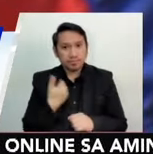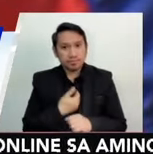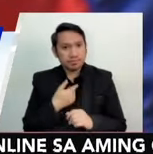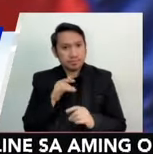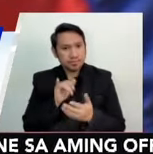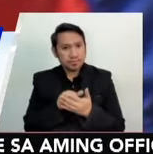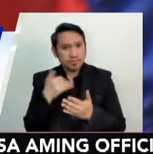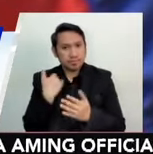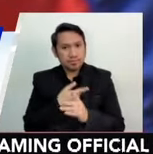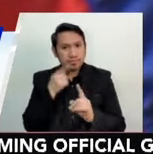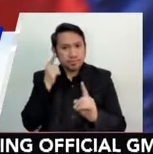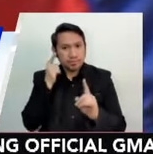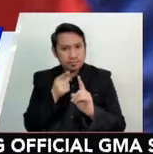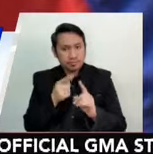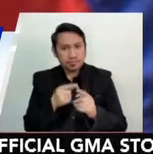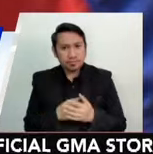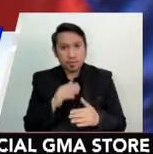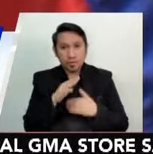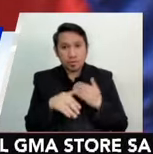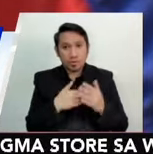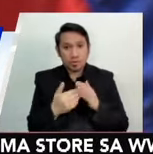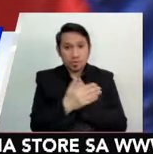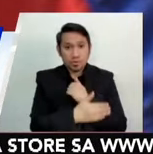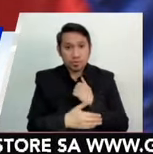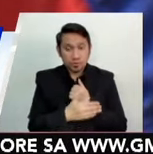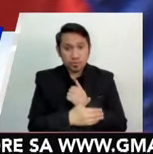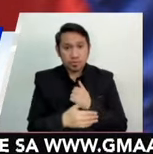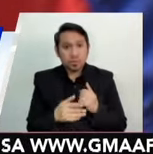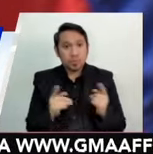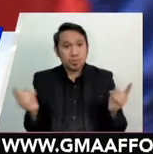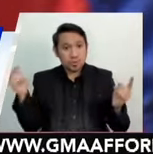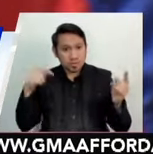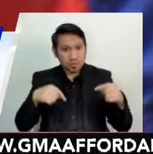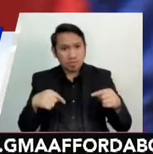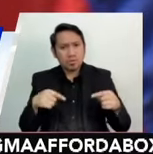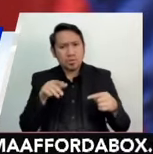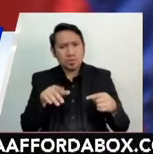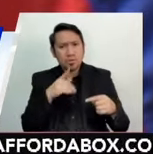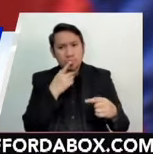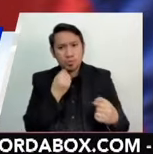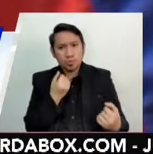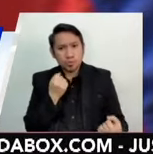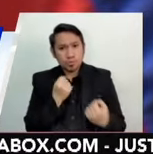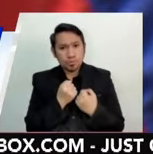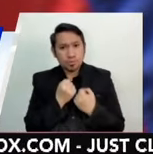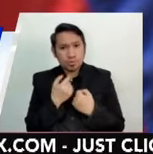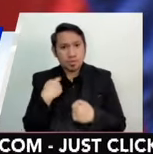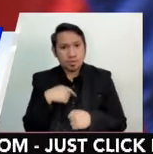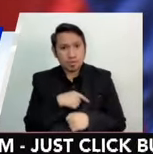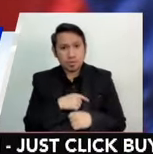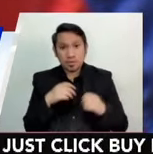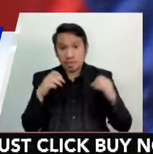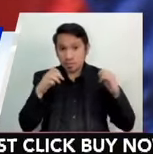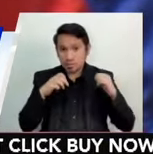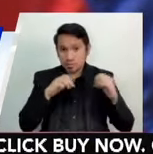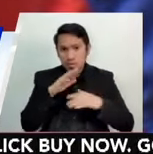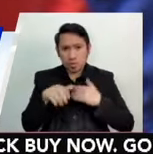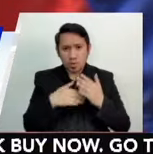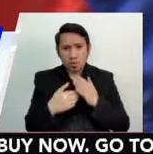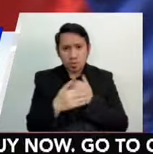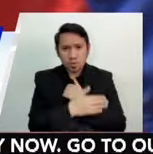all of these countries that have come into the picture who are supporting us. We are expecting all nations to just simply